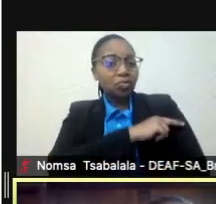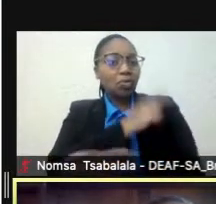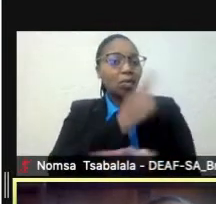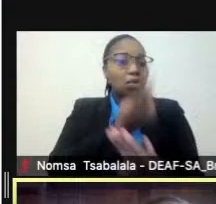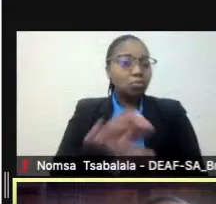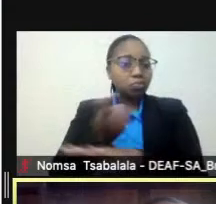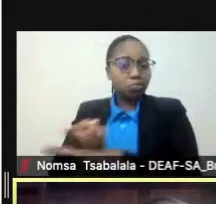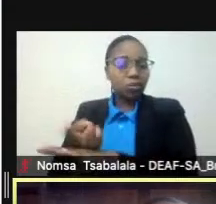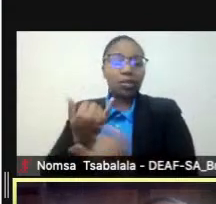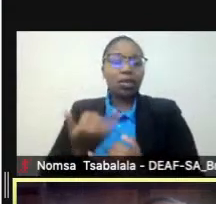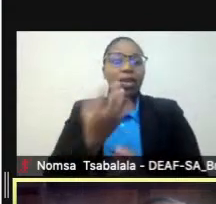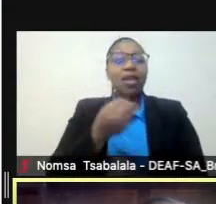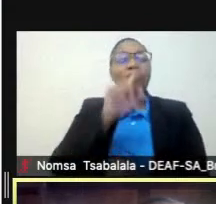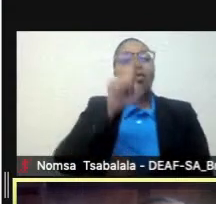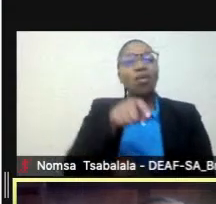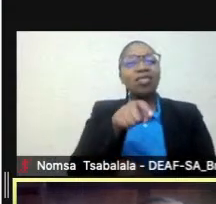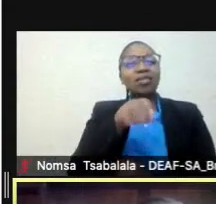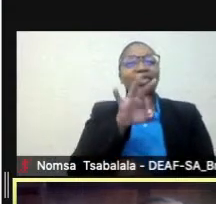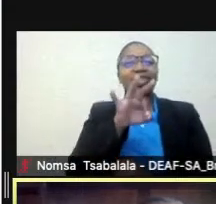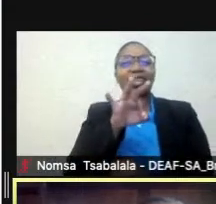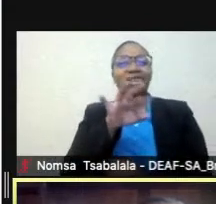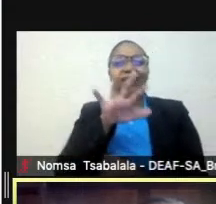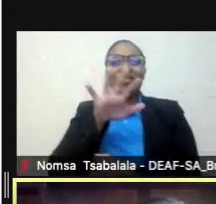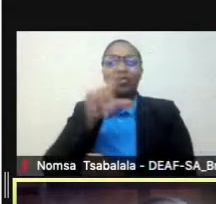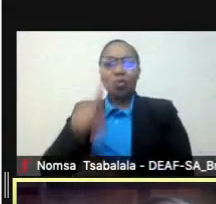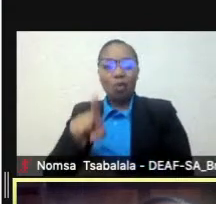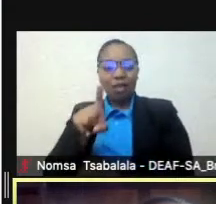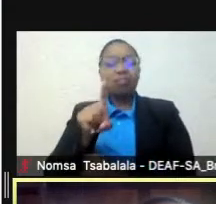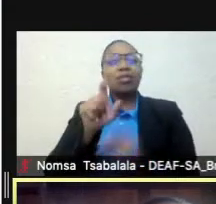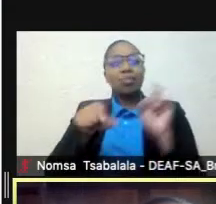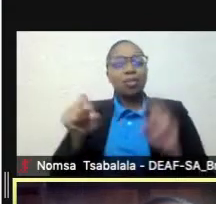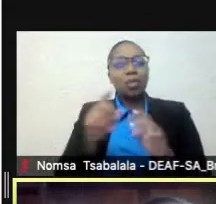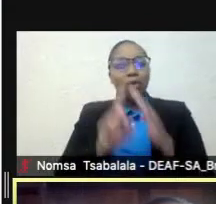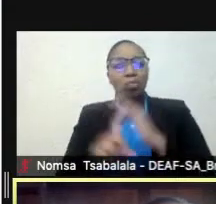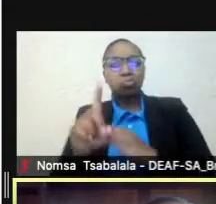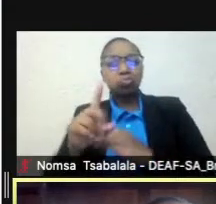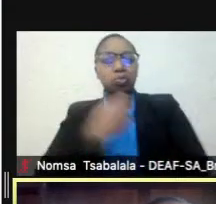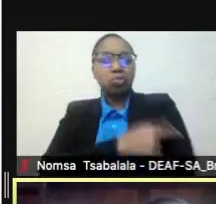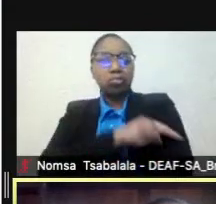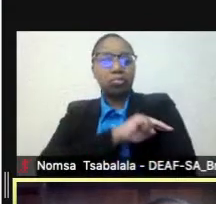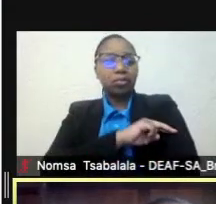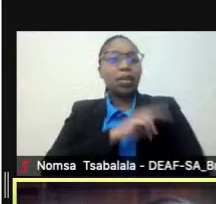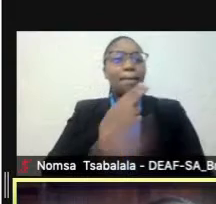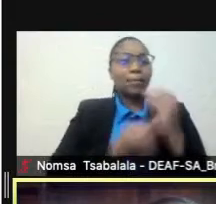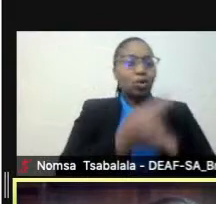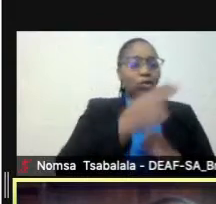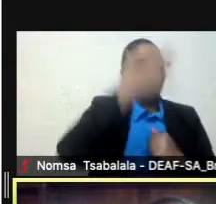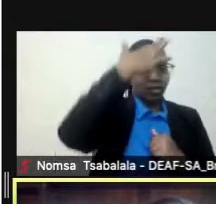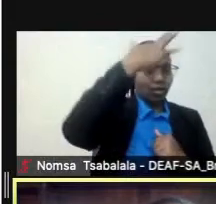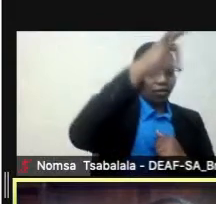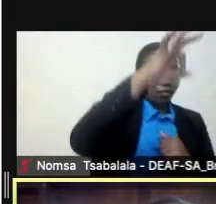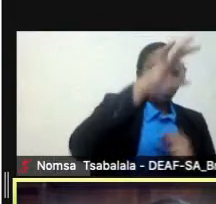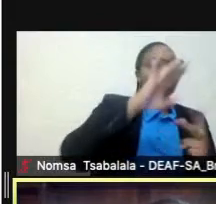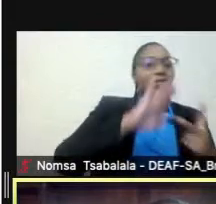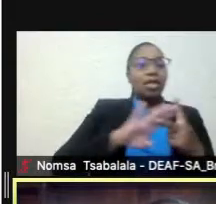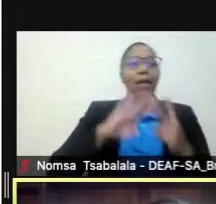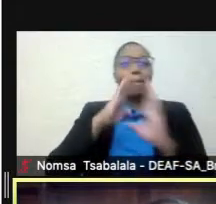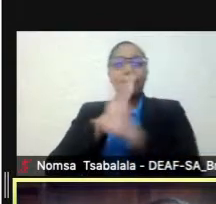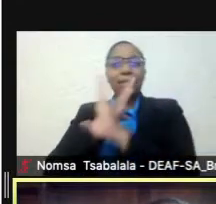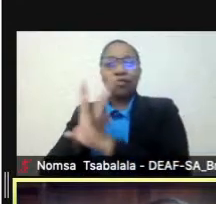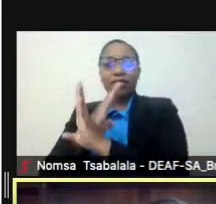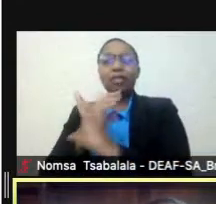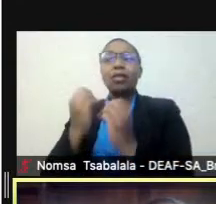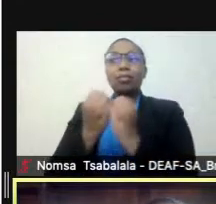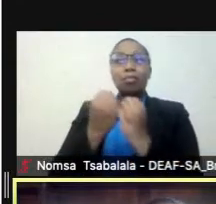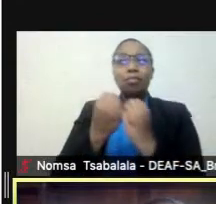1,351 in-hospital patients across both public and private sector, with majority of these patients being in general ward